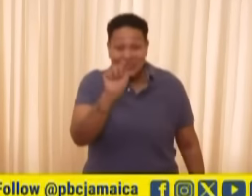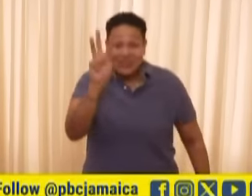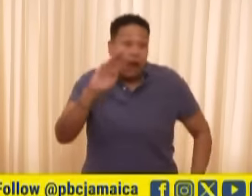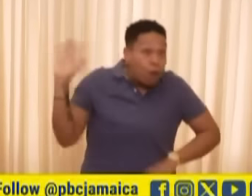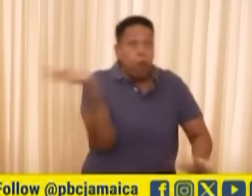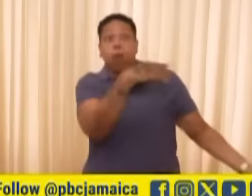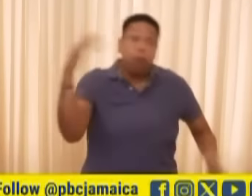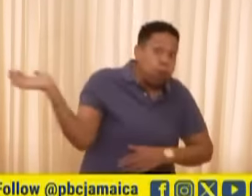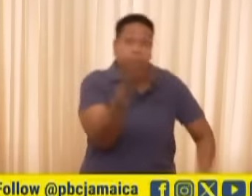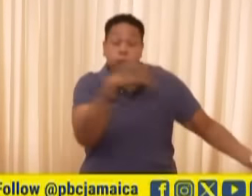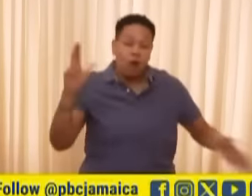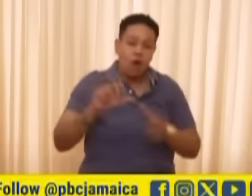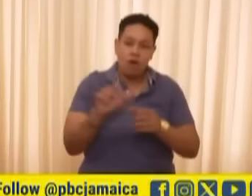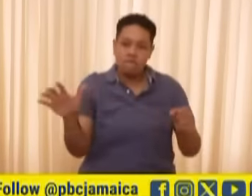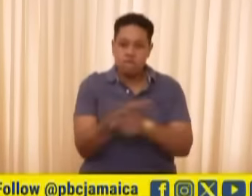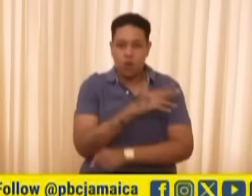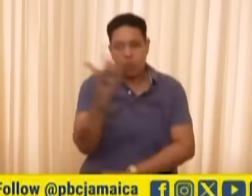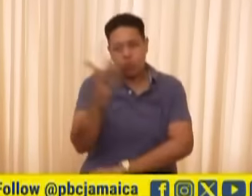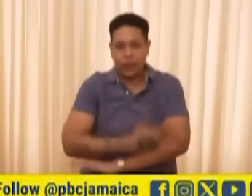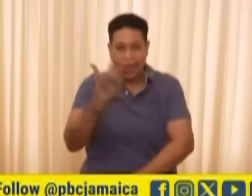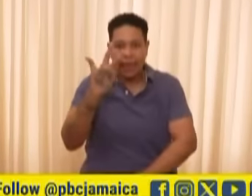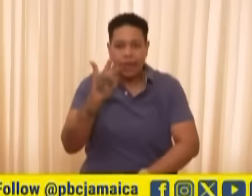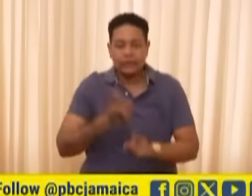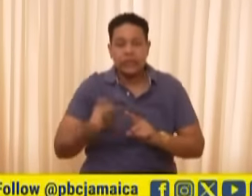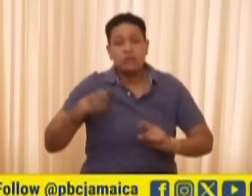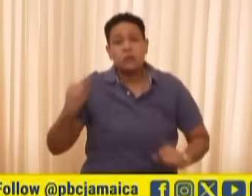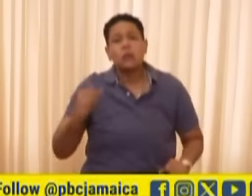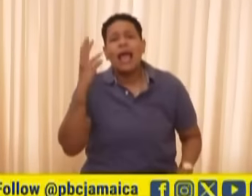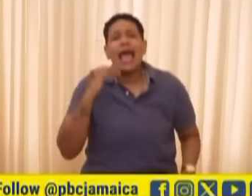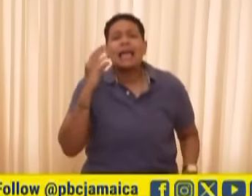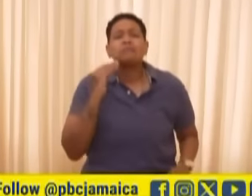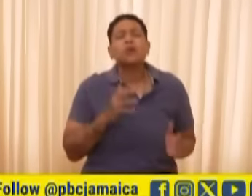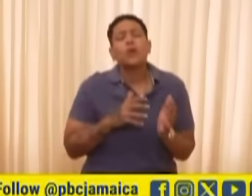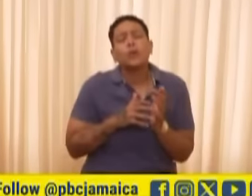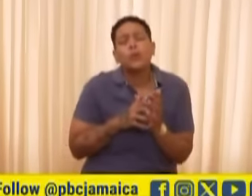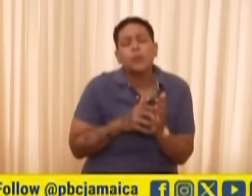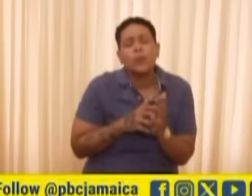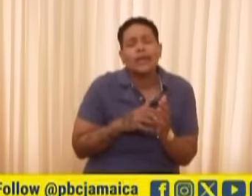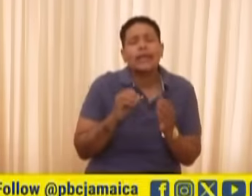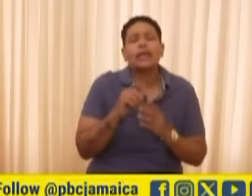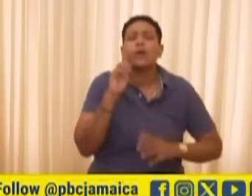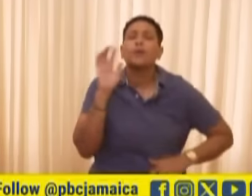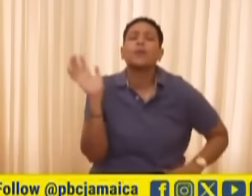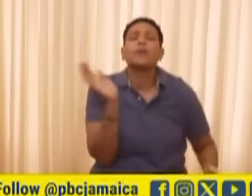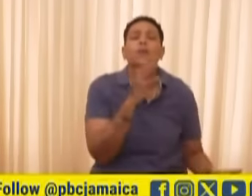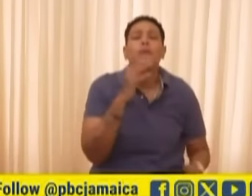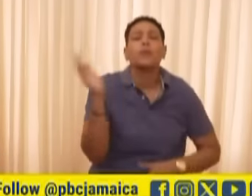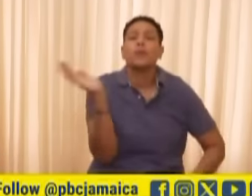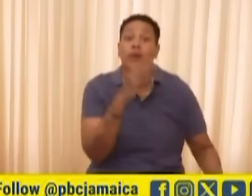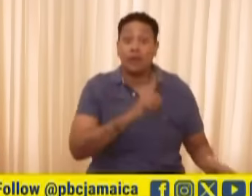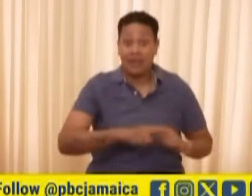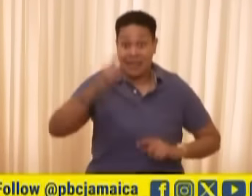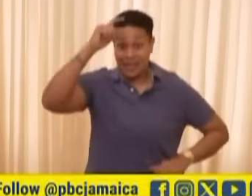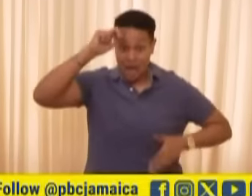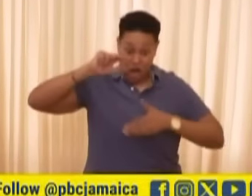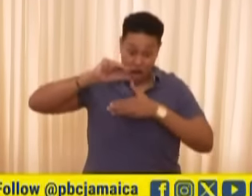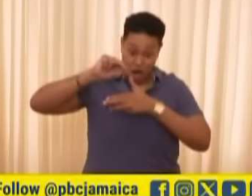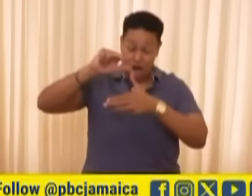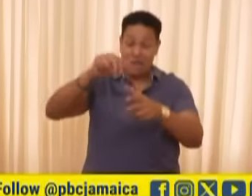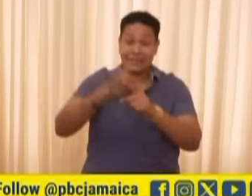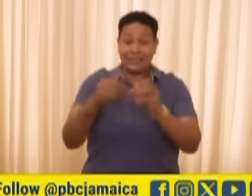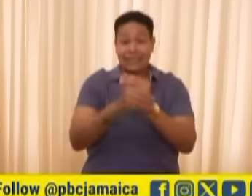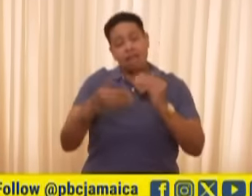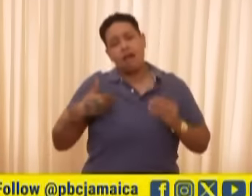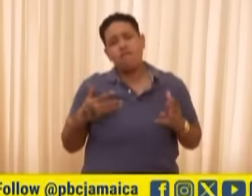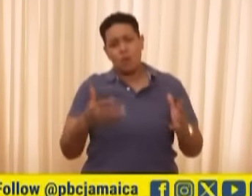then we could be starting to experience some weakening in terms of the wind speeds. But hurricanes